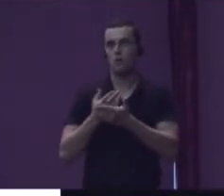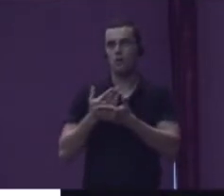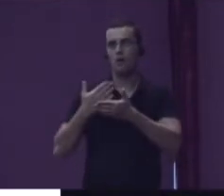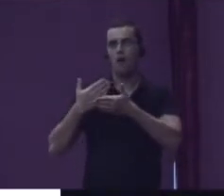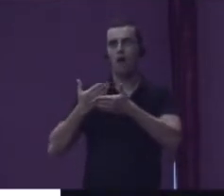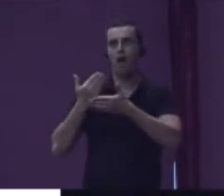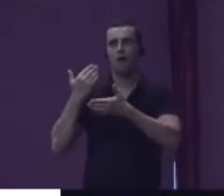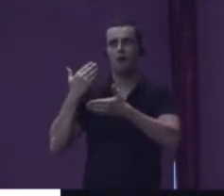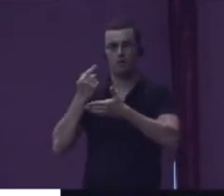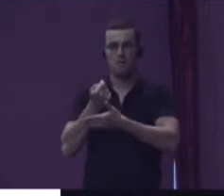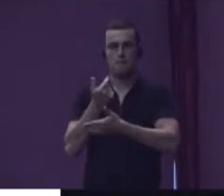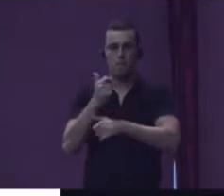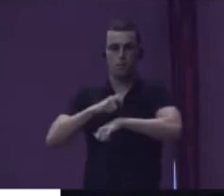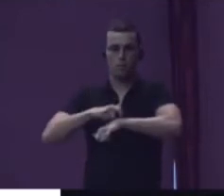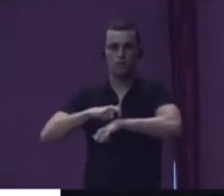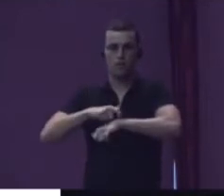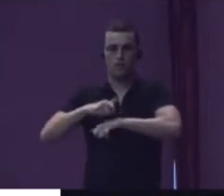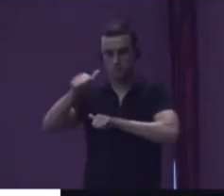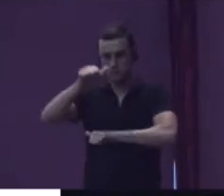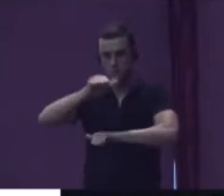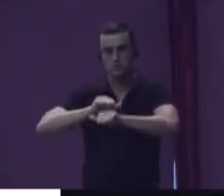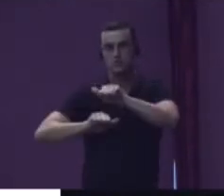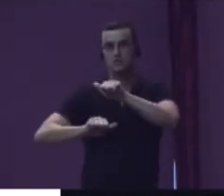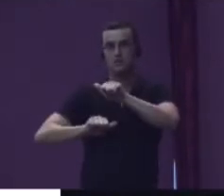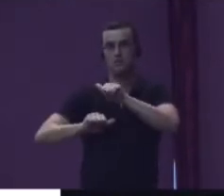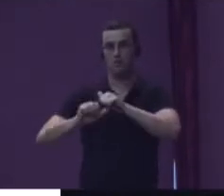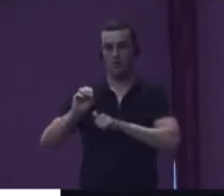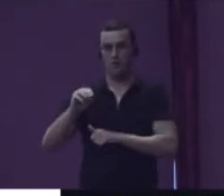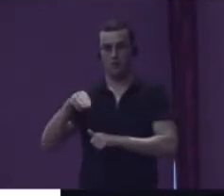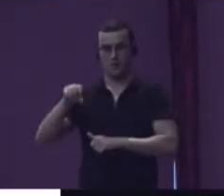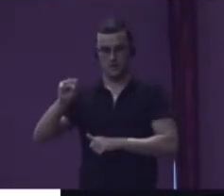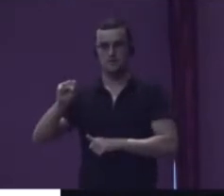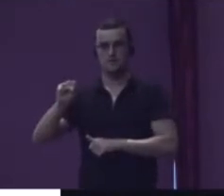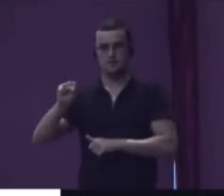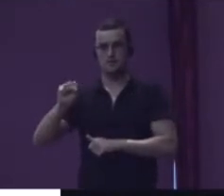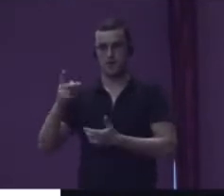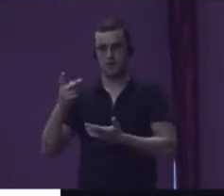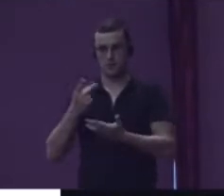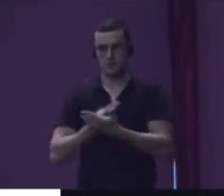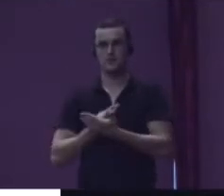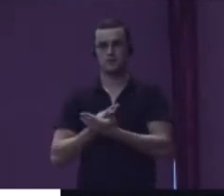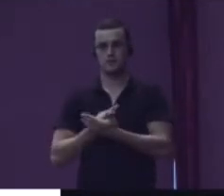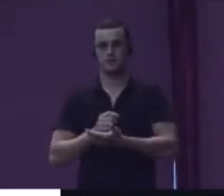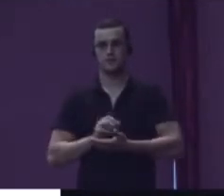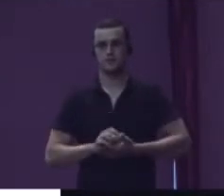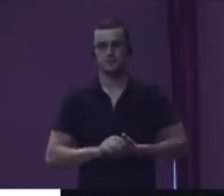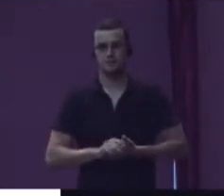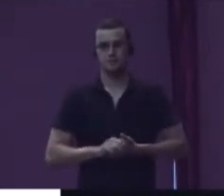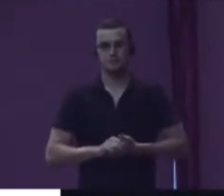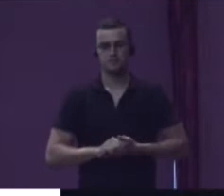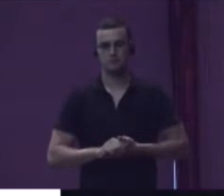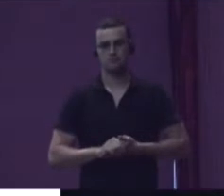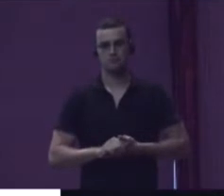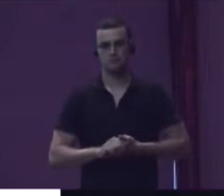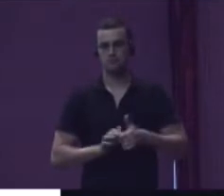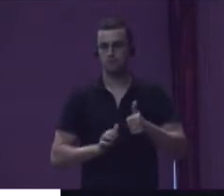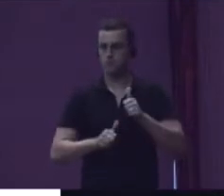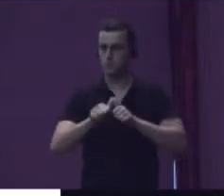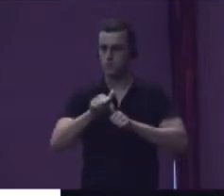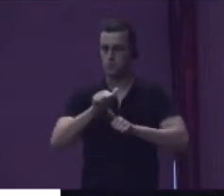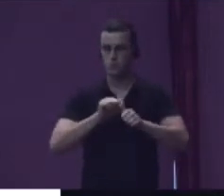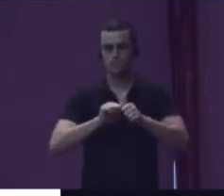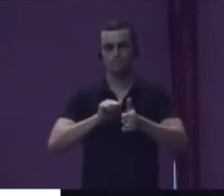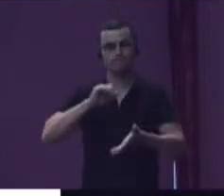Organization, has sharply changed. Many of the